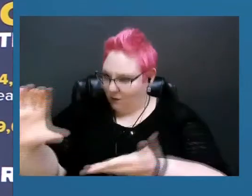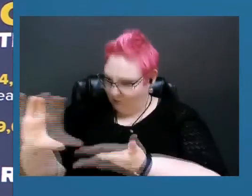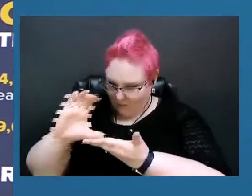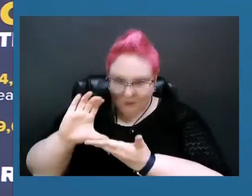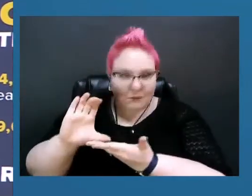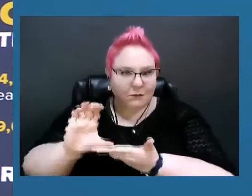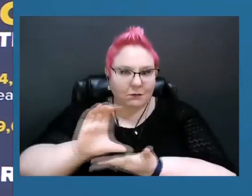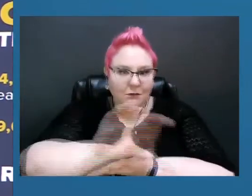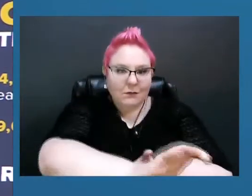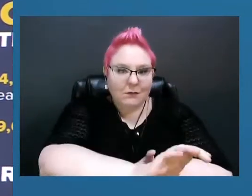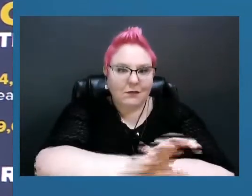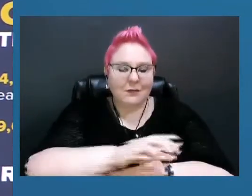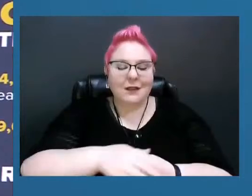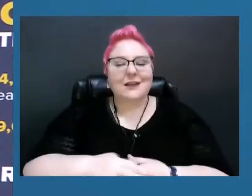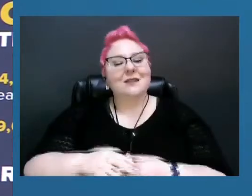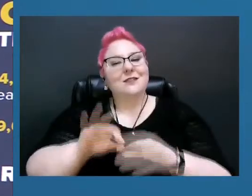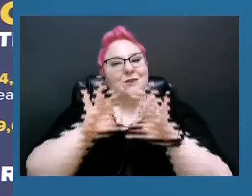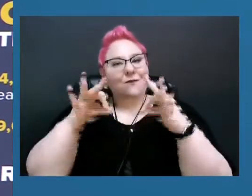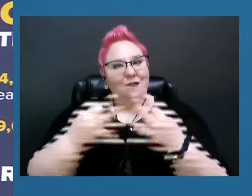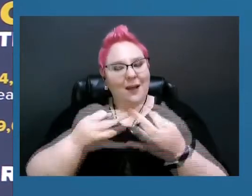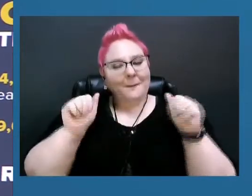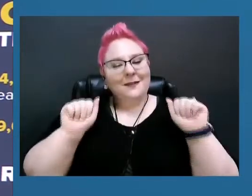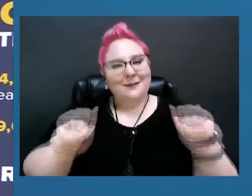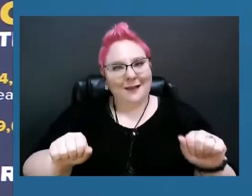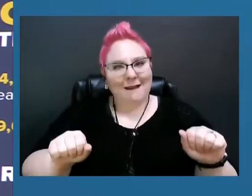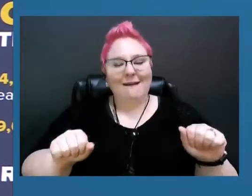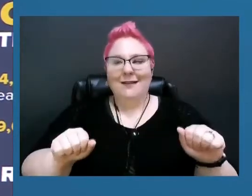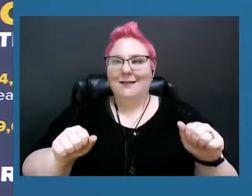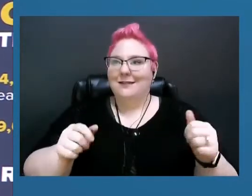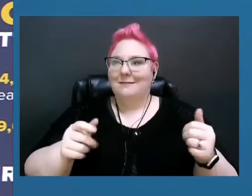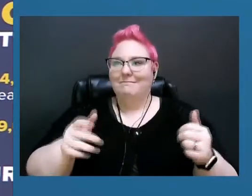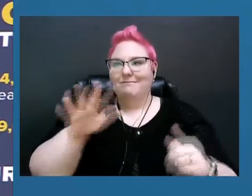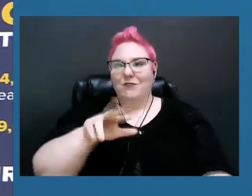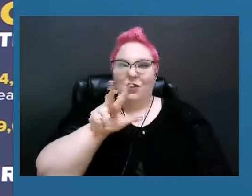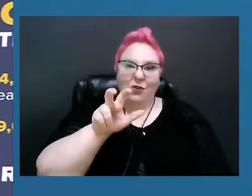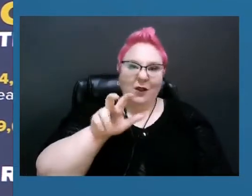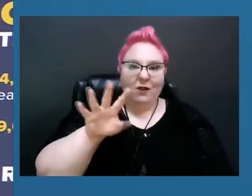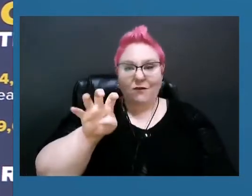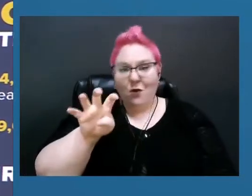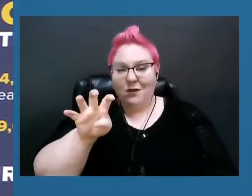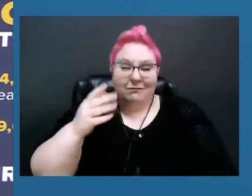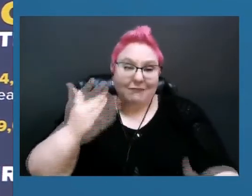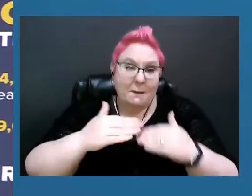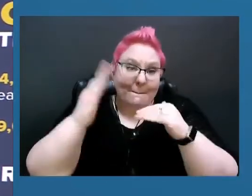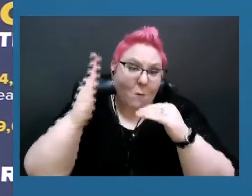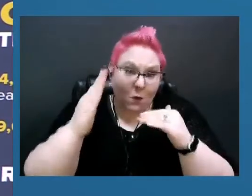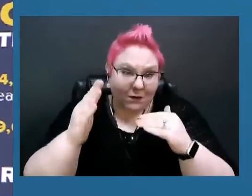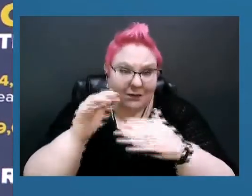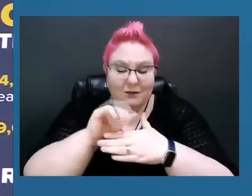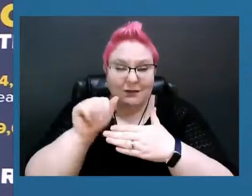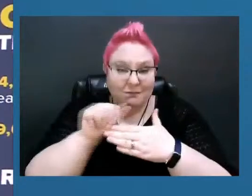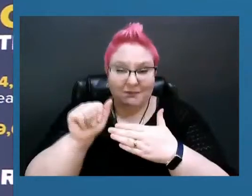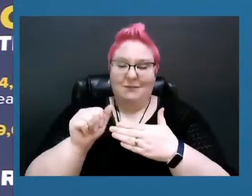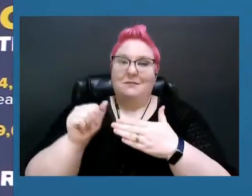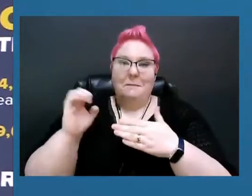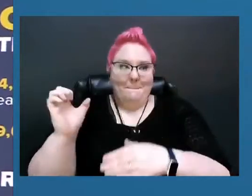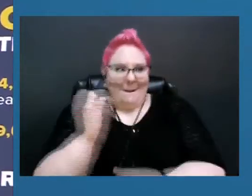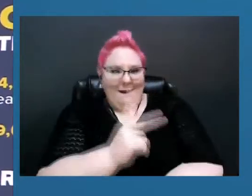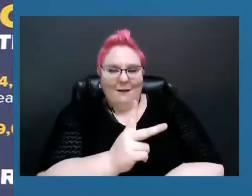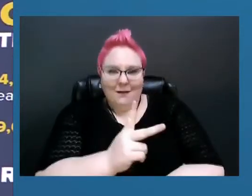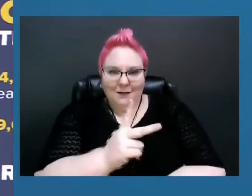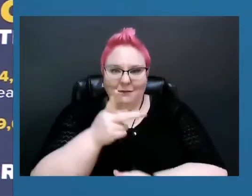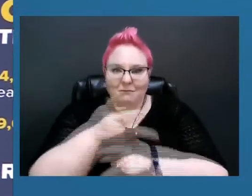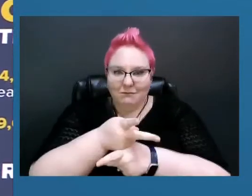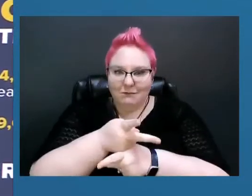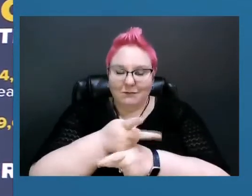So families will be able to get upwards of $300, $400, even more dollars back in their pockets. And if that